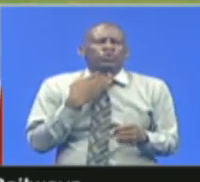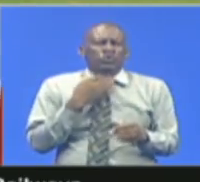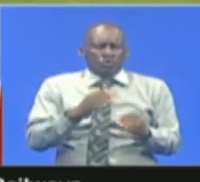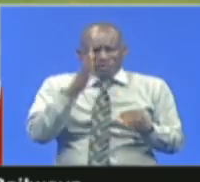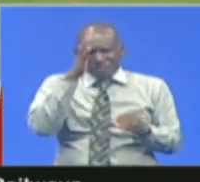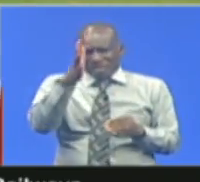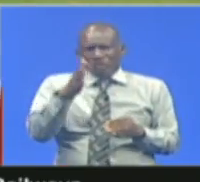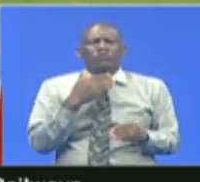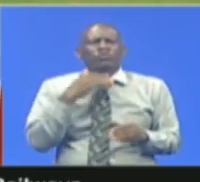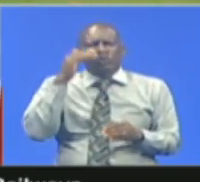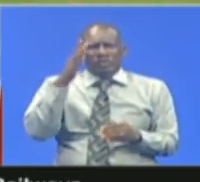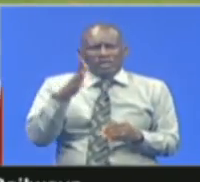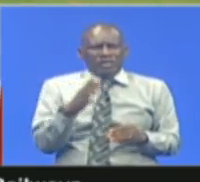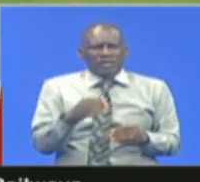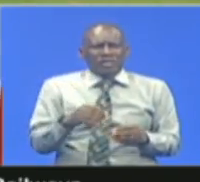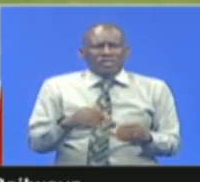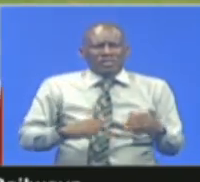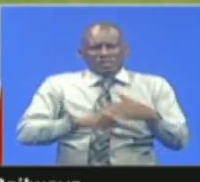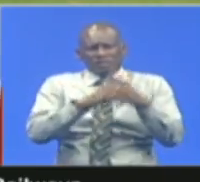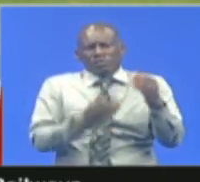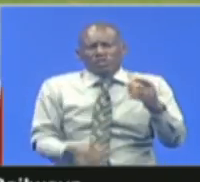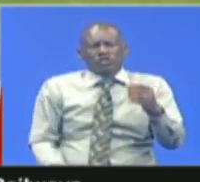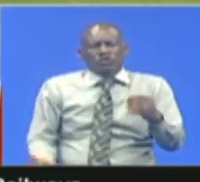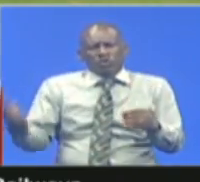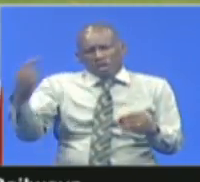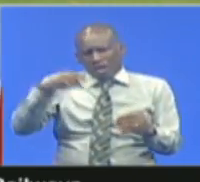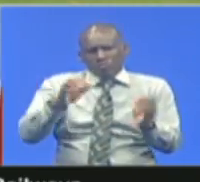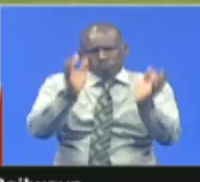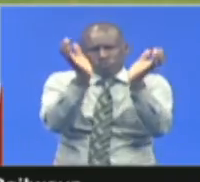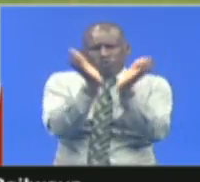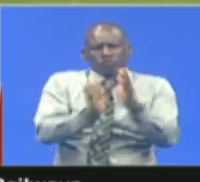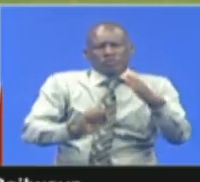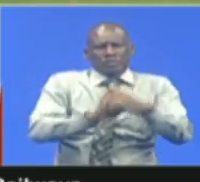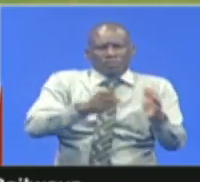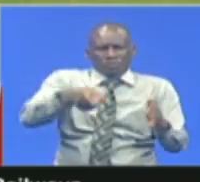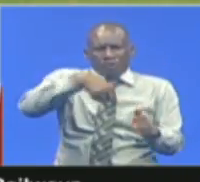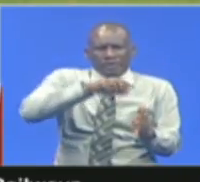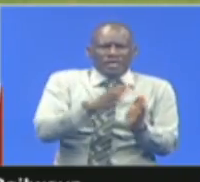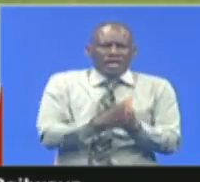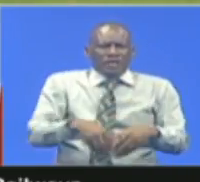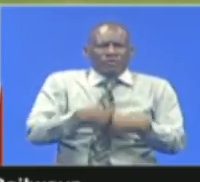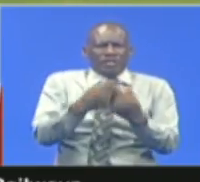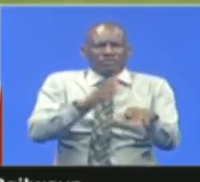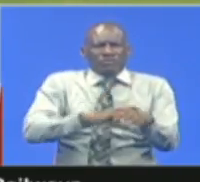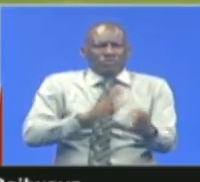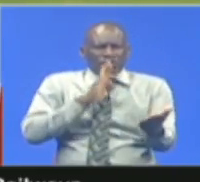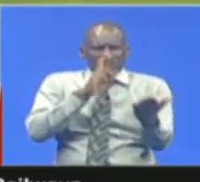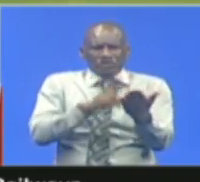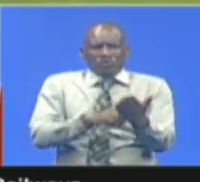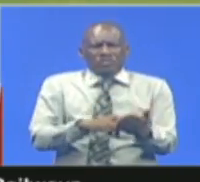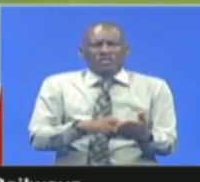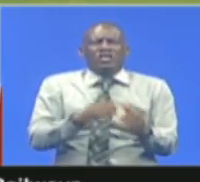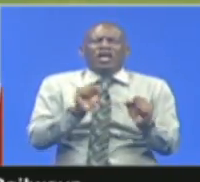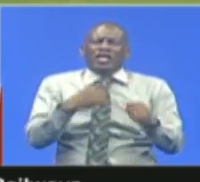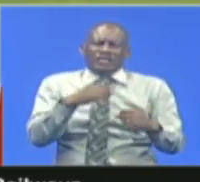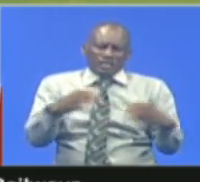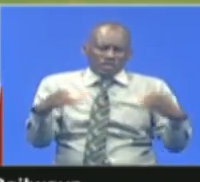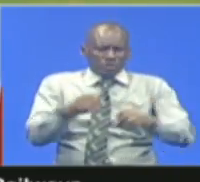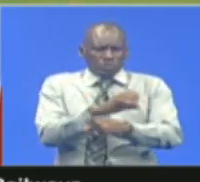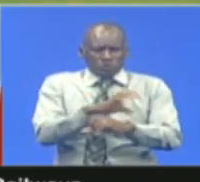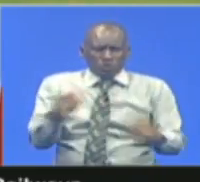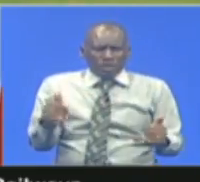kifika afano atokeleze atupe support kama kawaida yao, na sisi najua tutapatia result poa. Yeah, na yasema UG team poa ni maniba